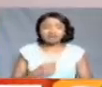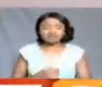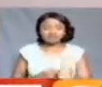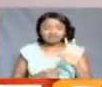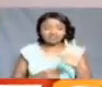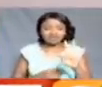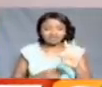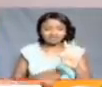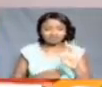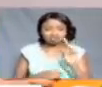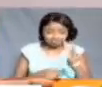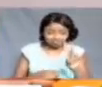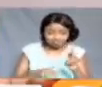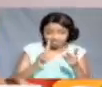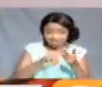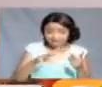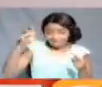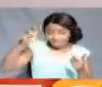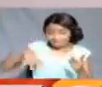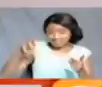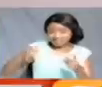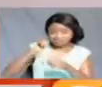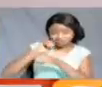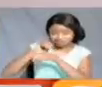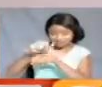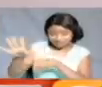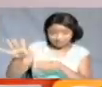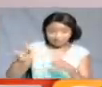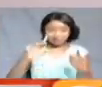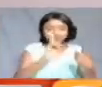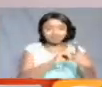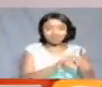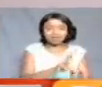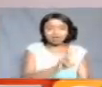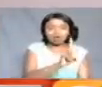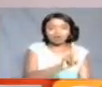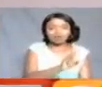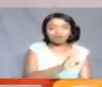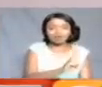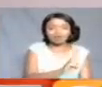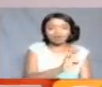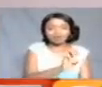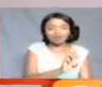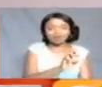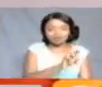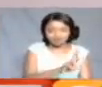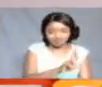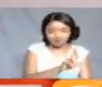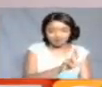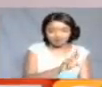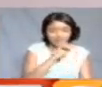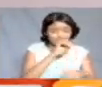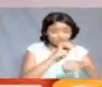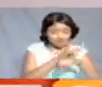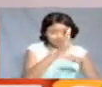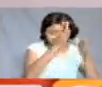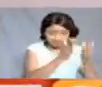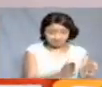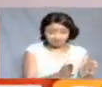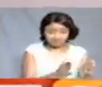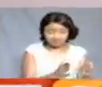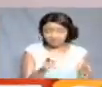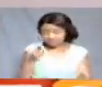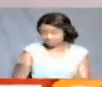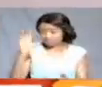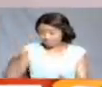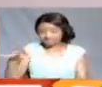matatu influencers and there are Uber influencers. I always say that because a matatu is going somewhere. Okay? I have a route. I know where I'm going.